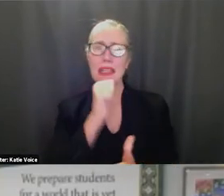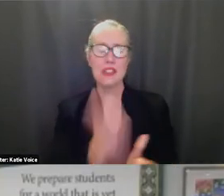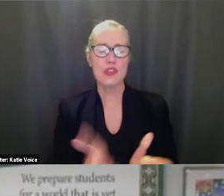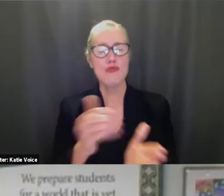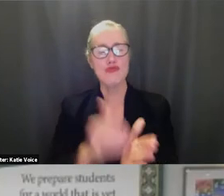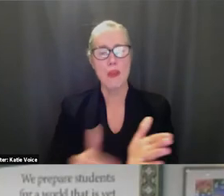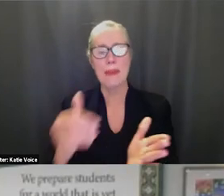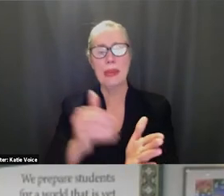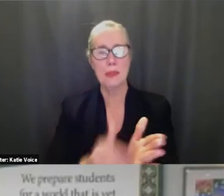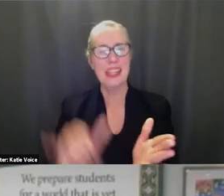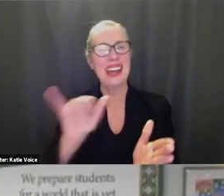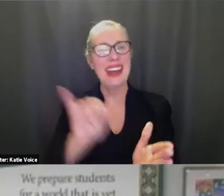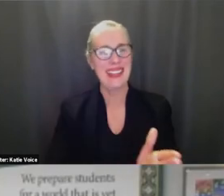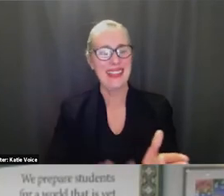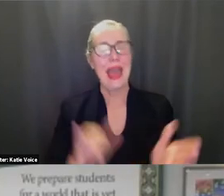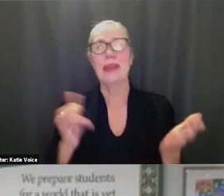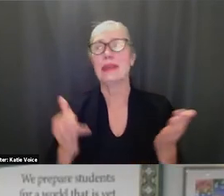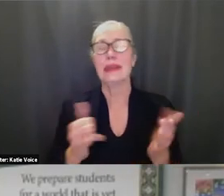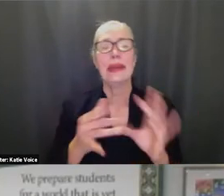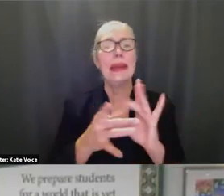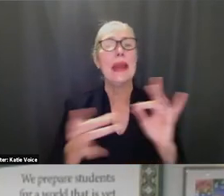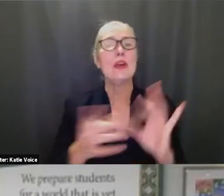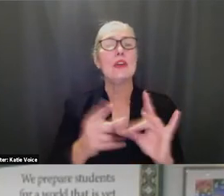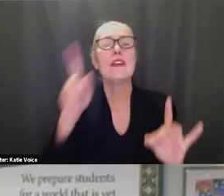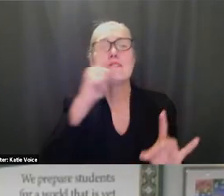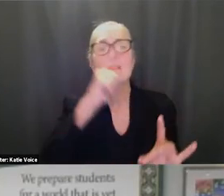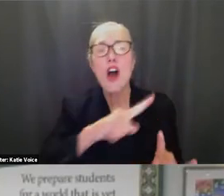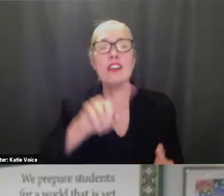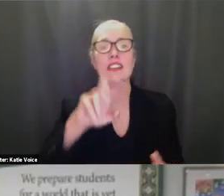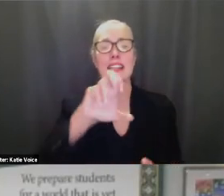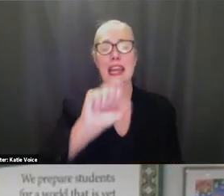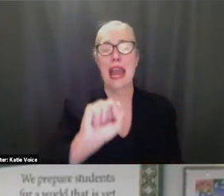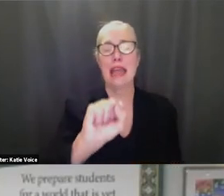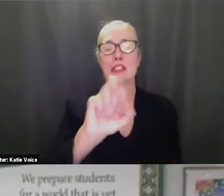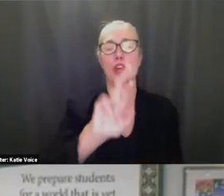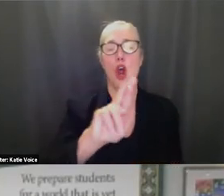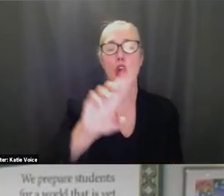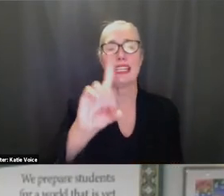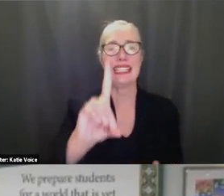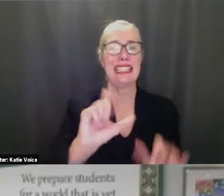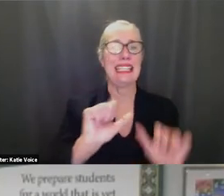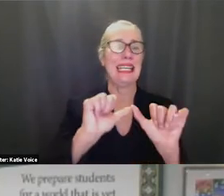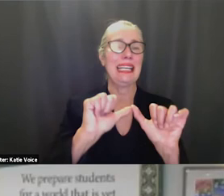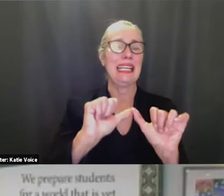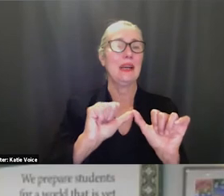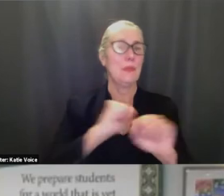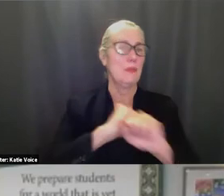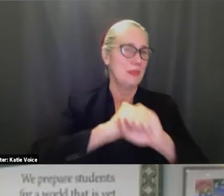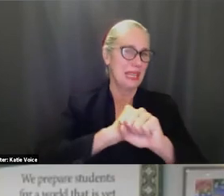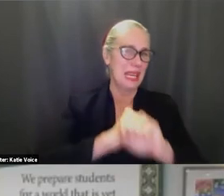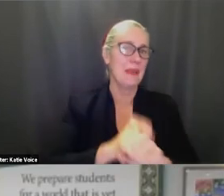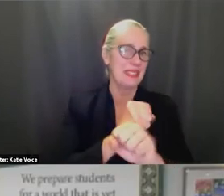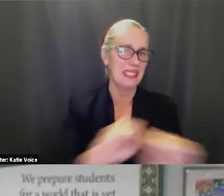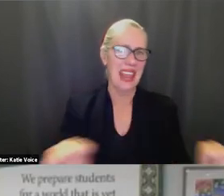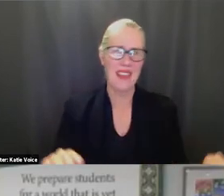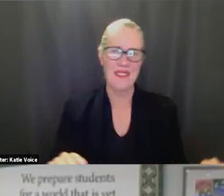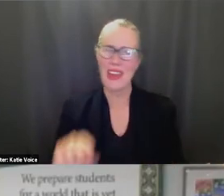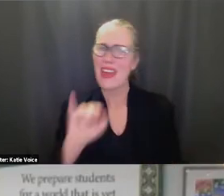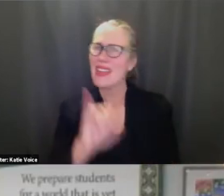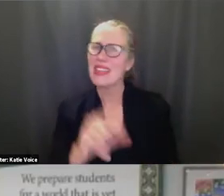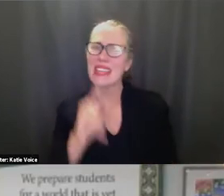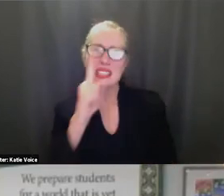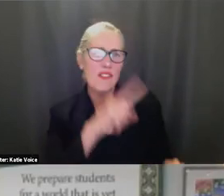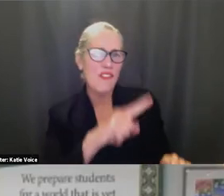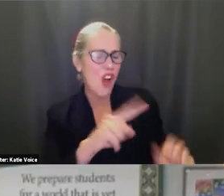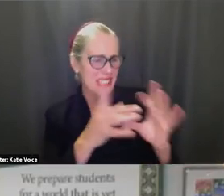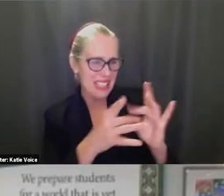the false narrative that srds keep us safe these false narratives must be countered by